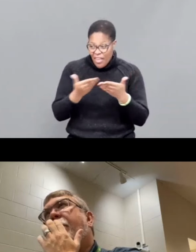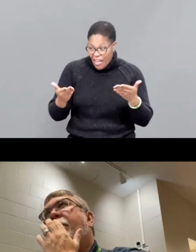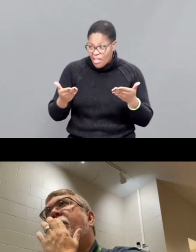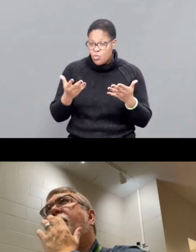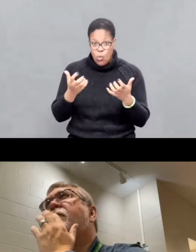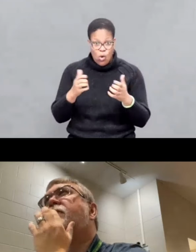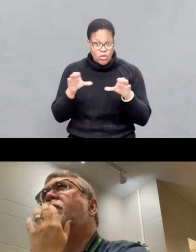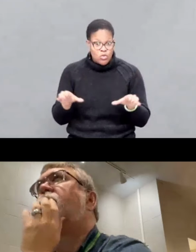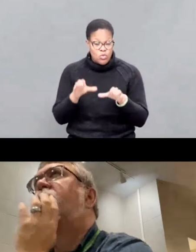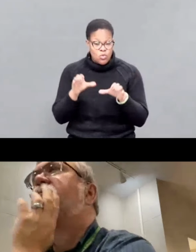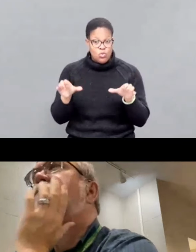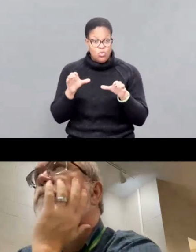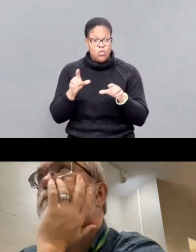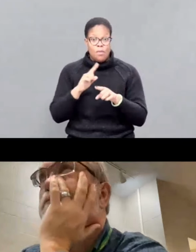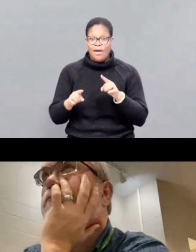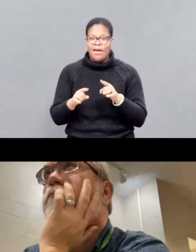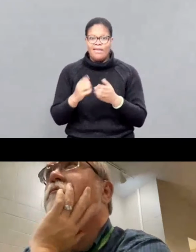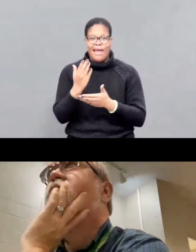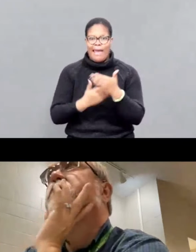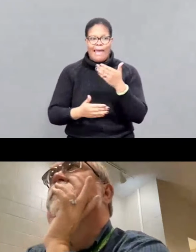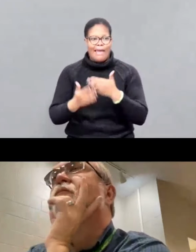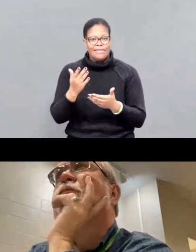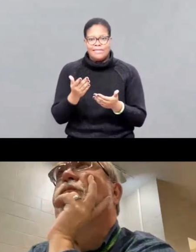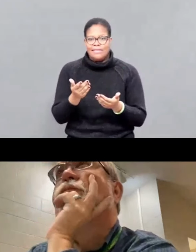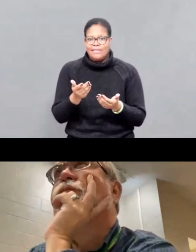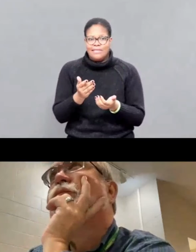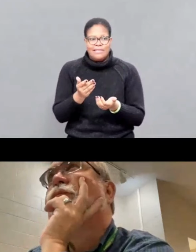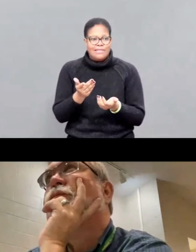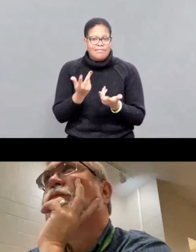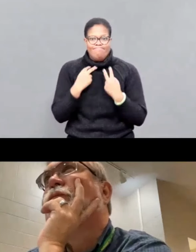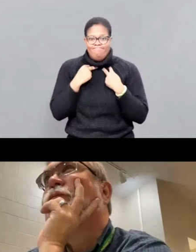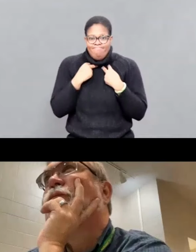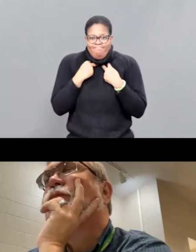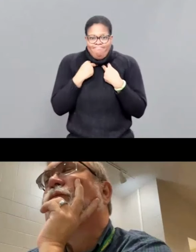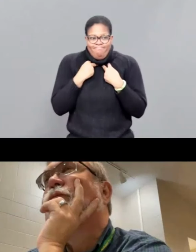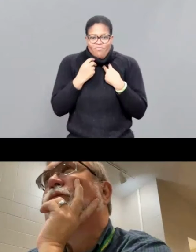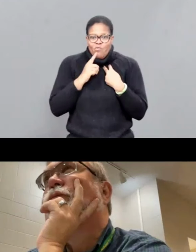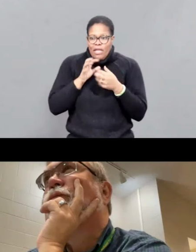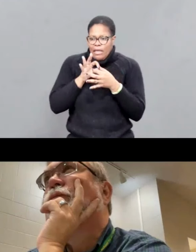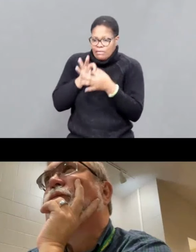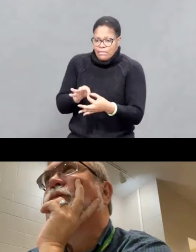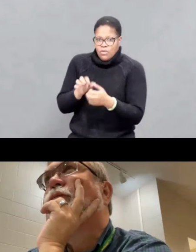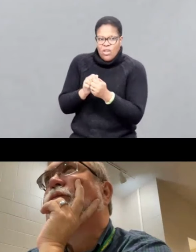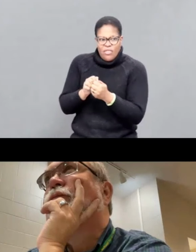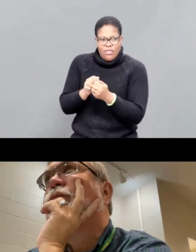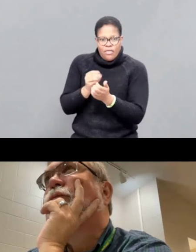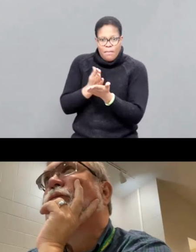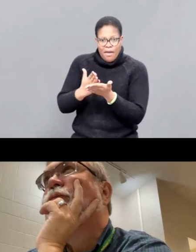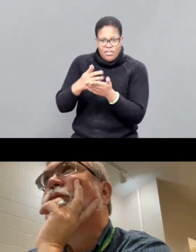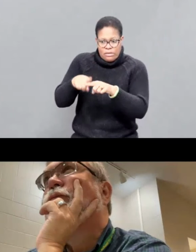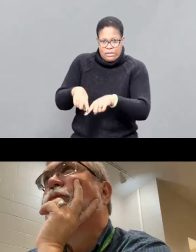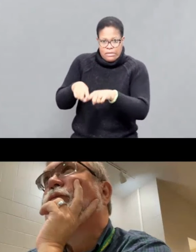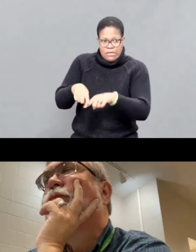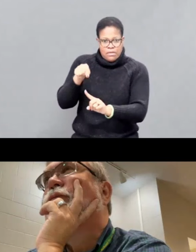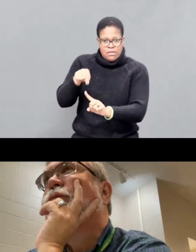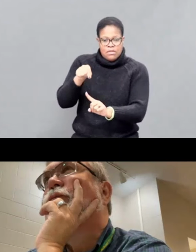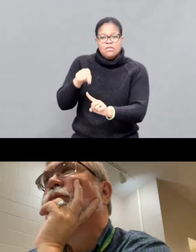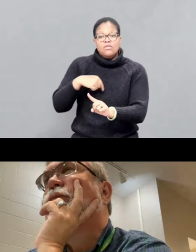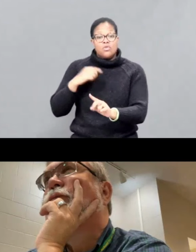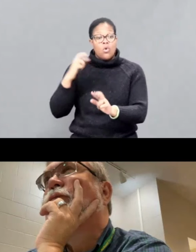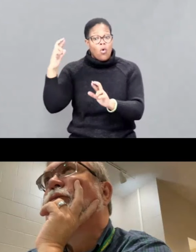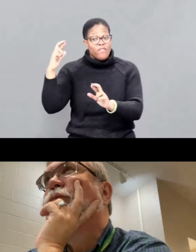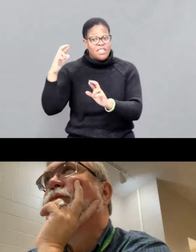to do, but our hands are really tied a lot to the budget. And so we're hopeful that the state will